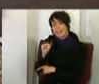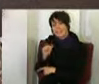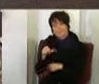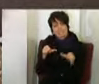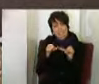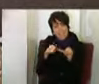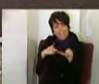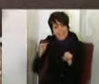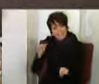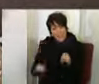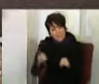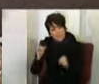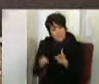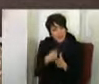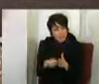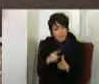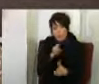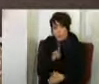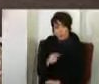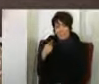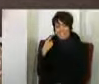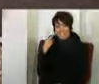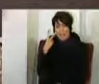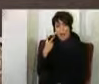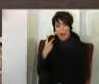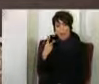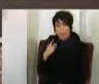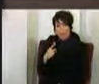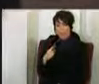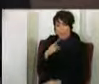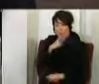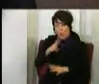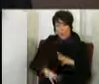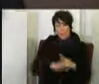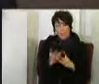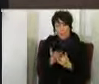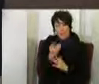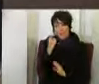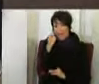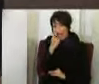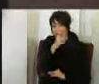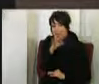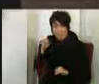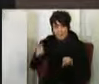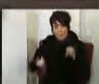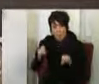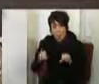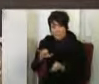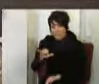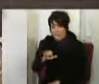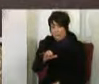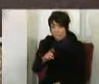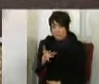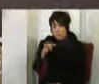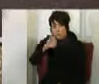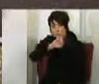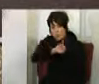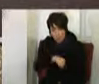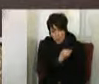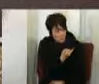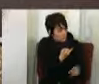I'm sure he sometimes saw the world through eyes of doubt, just like Joseph. Eyes of doubt,